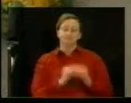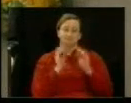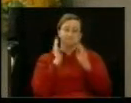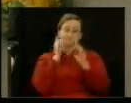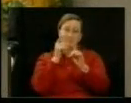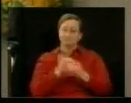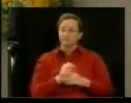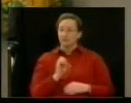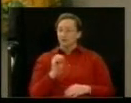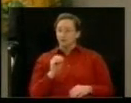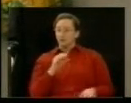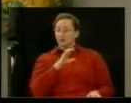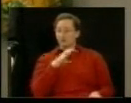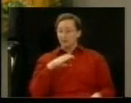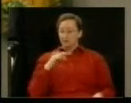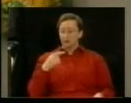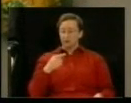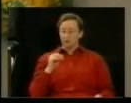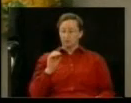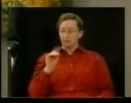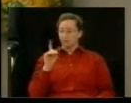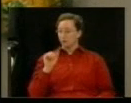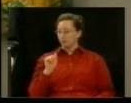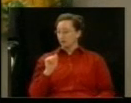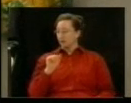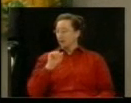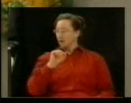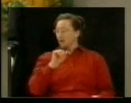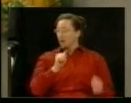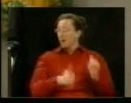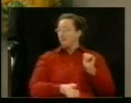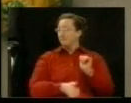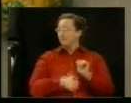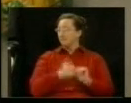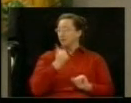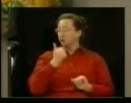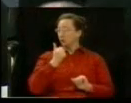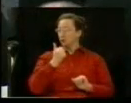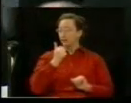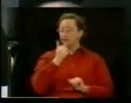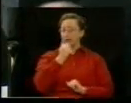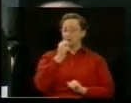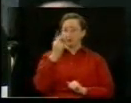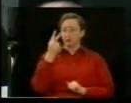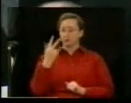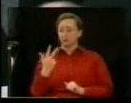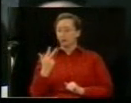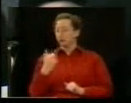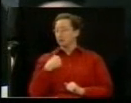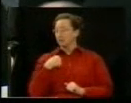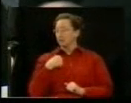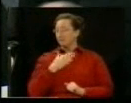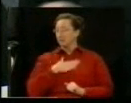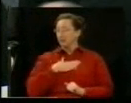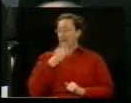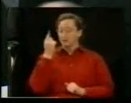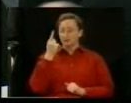Commissioner Good, is that by majority or two-thirds? Because I've seen it two-thirds. My understanding is it's just a simple majority,